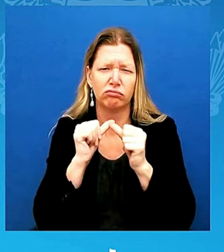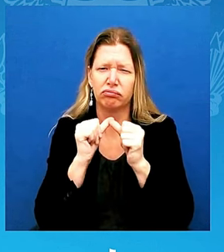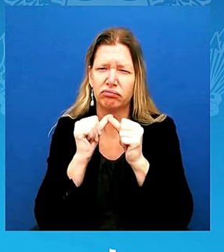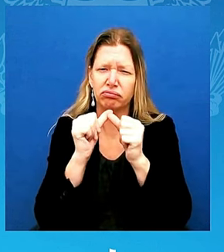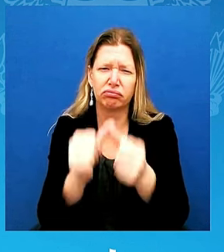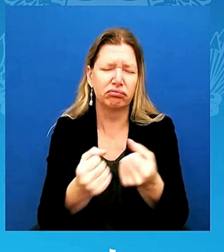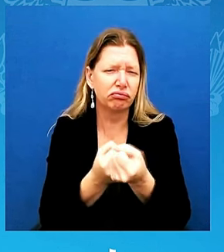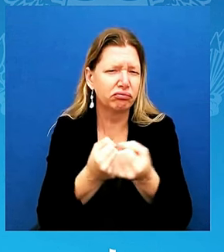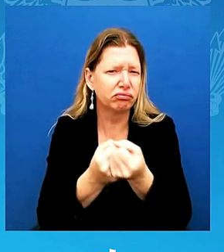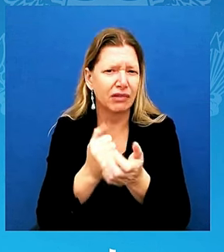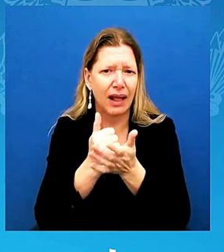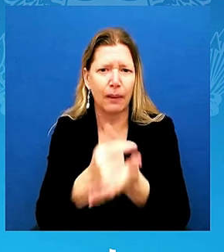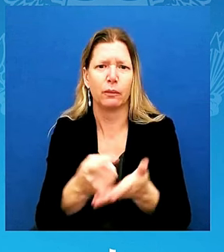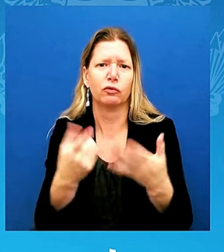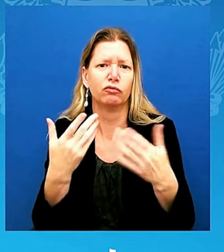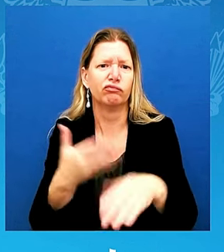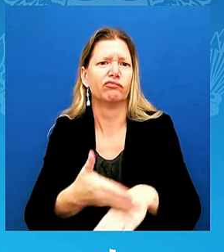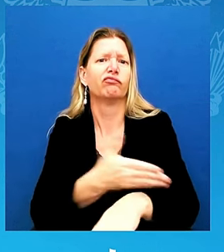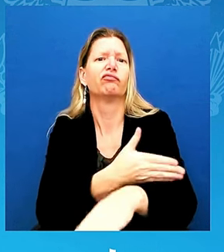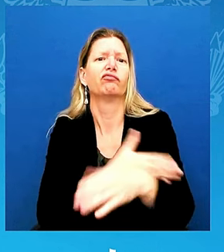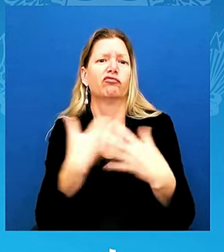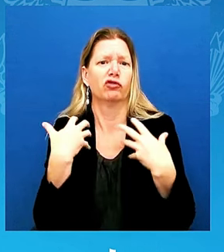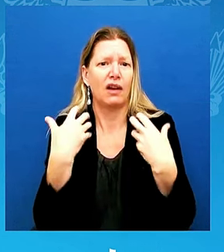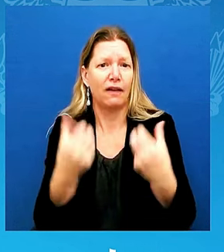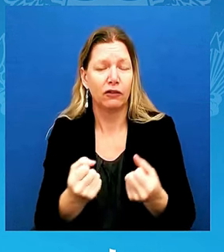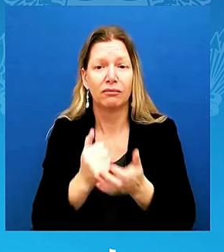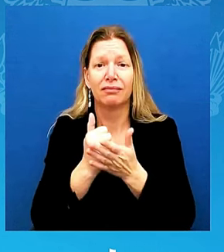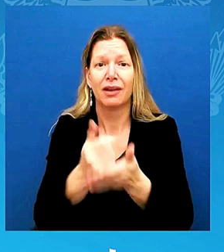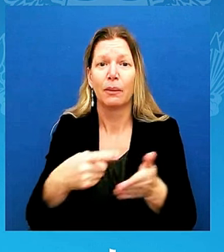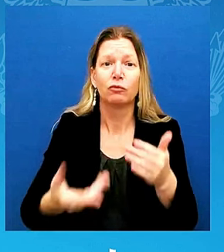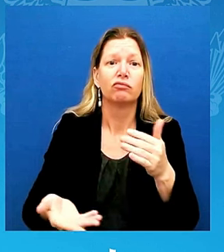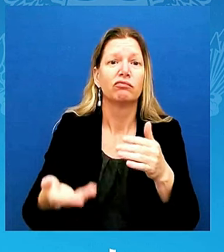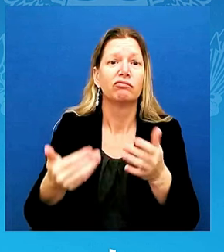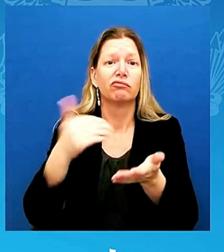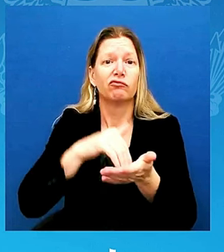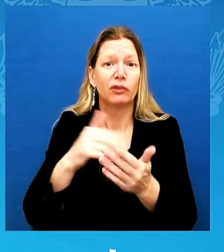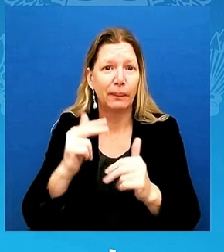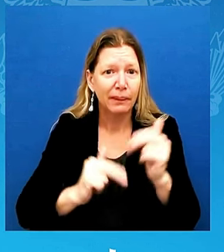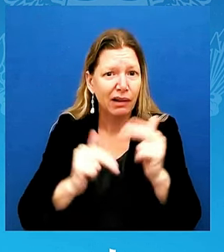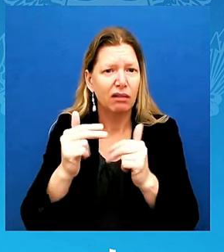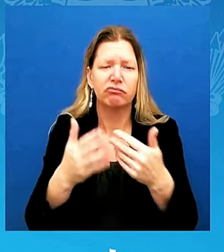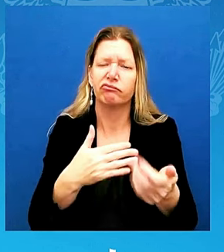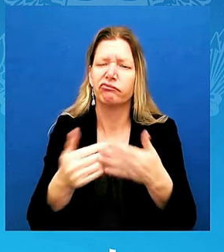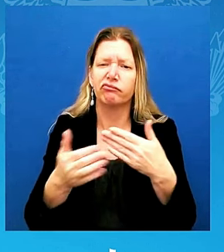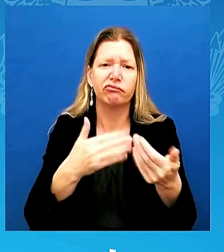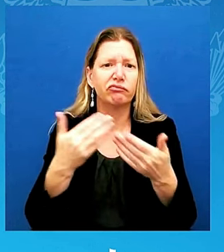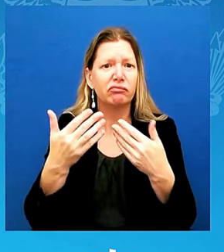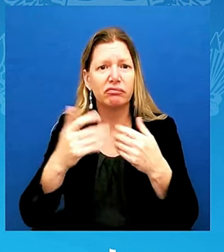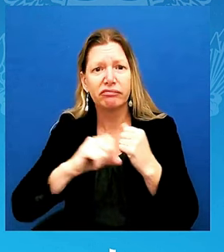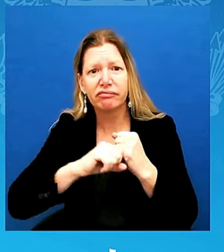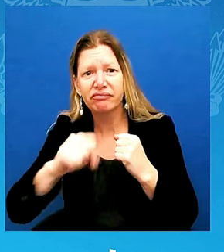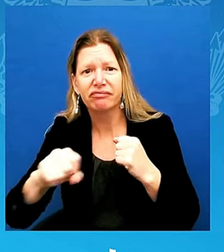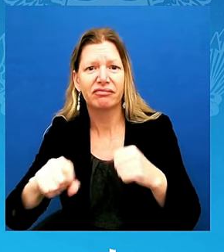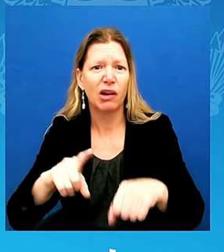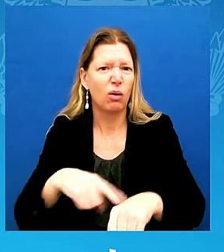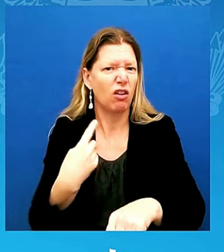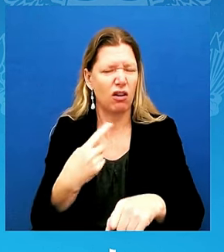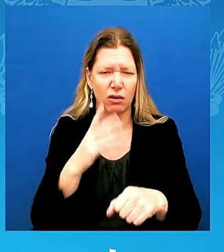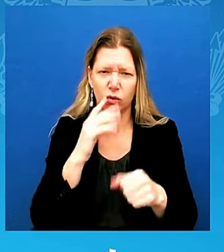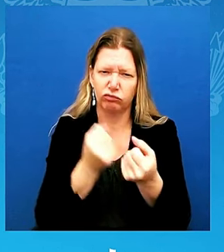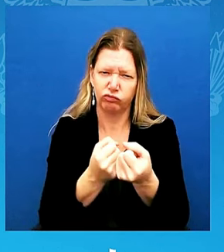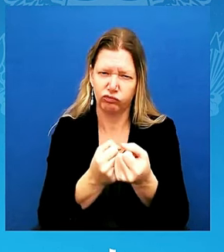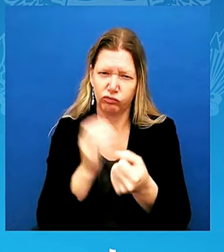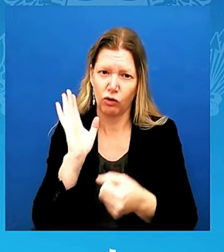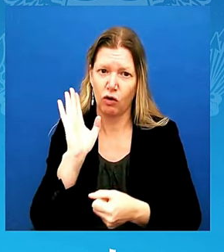to help you rebuild, no matter how long it takes. And I do believe the true character of a